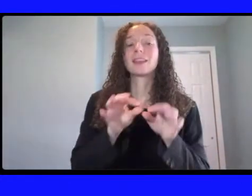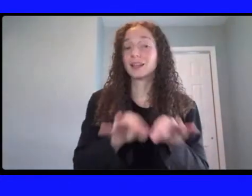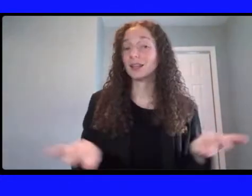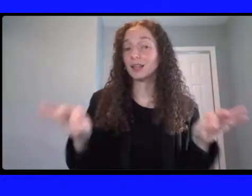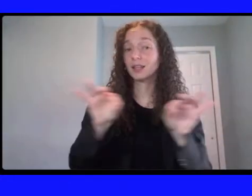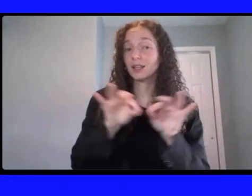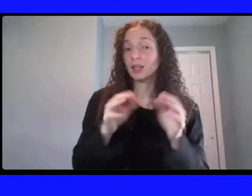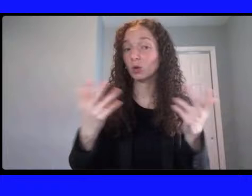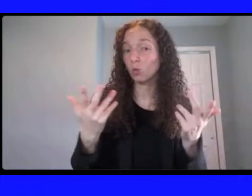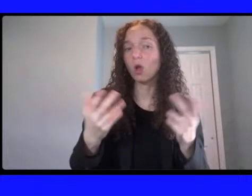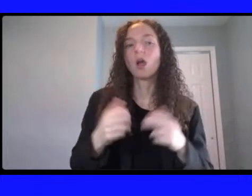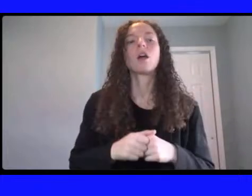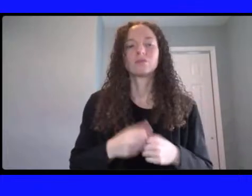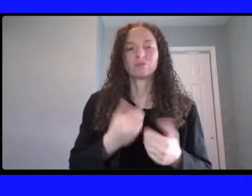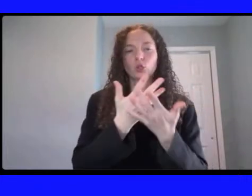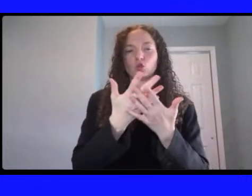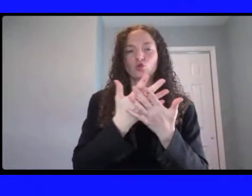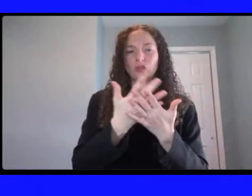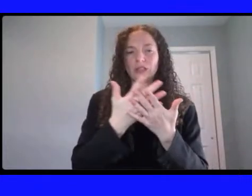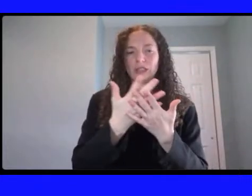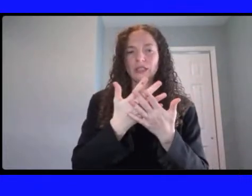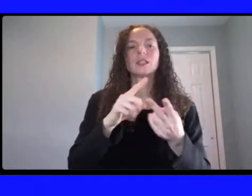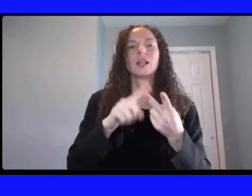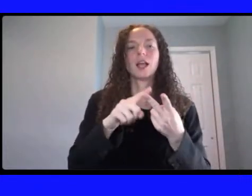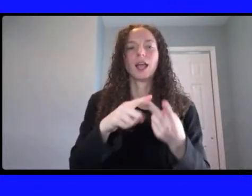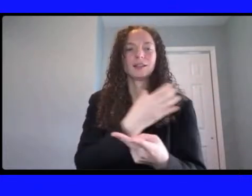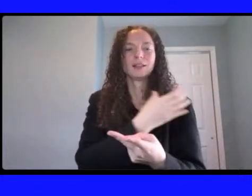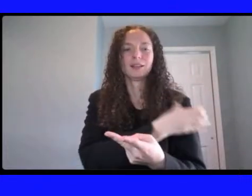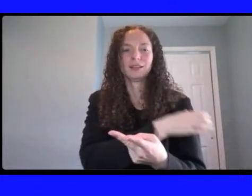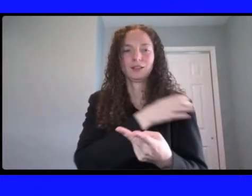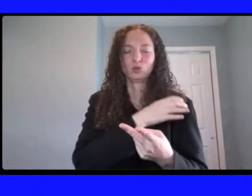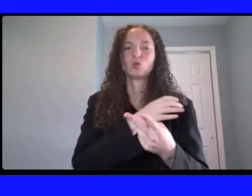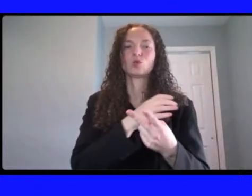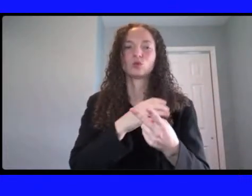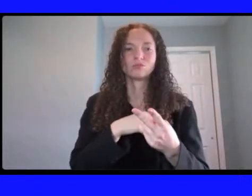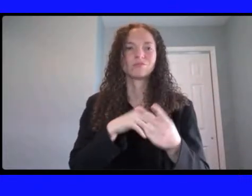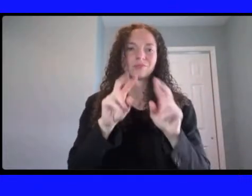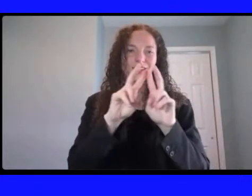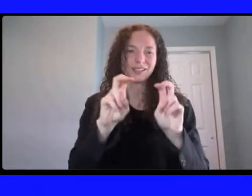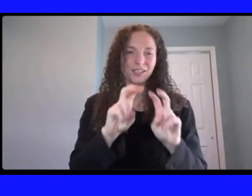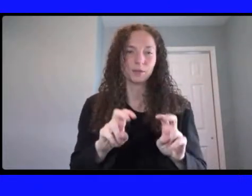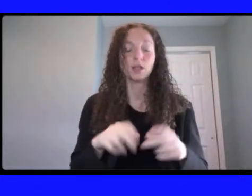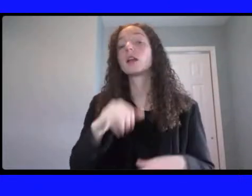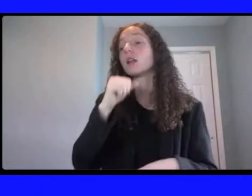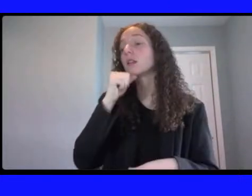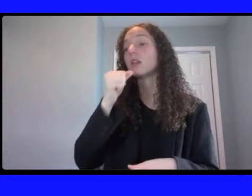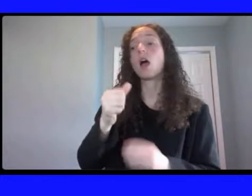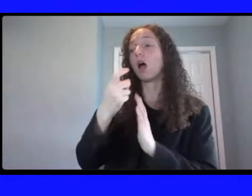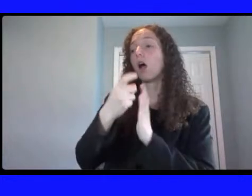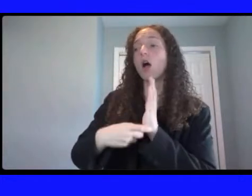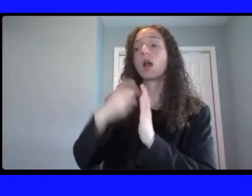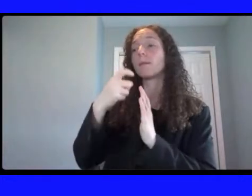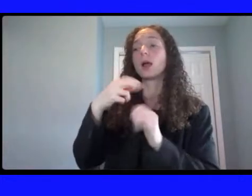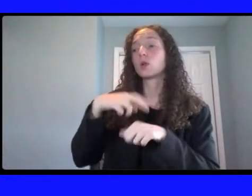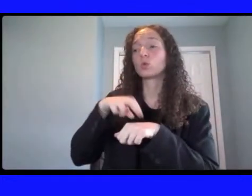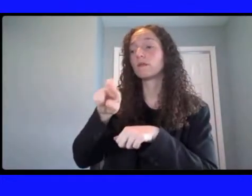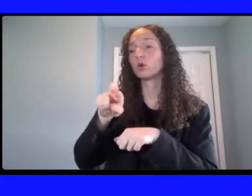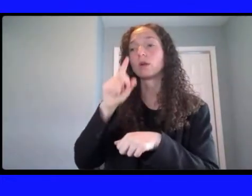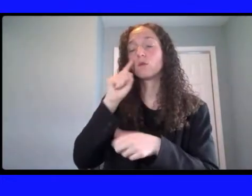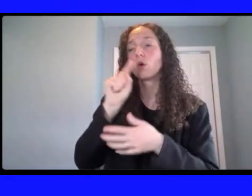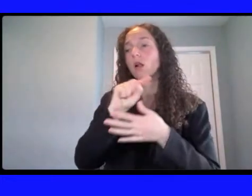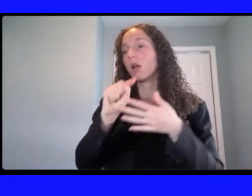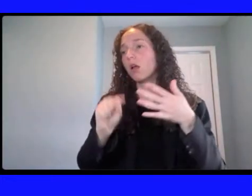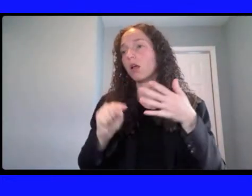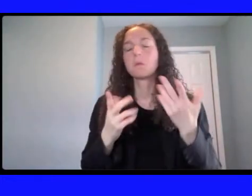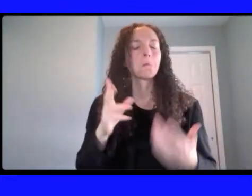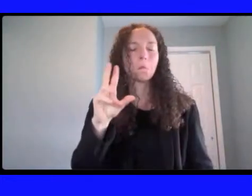get parent support and education using evidence-based models that have been shown to improve cognitive and social emotional outcomes in kids. And